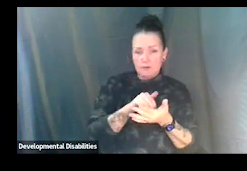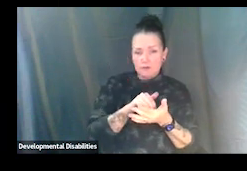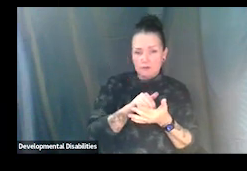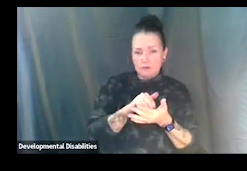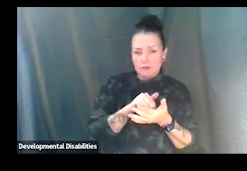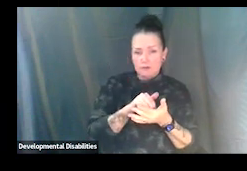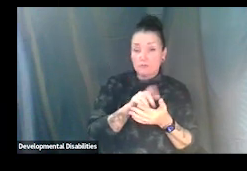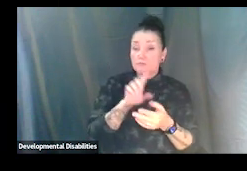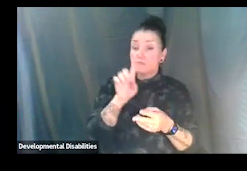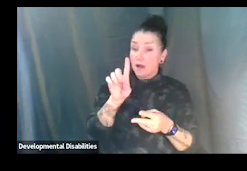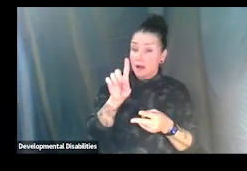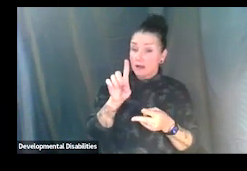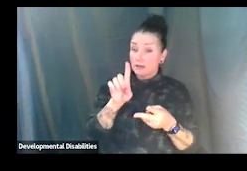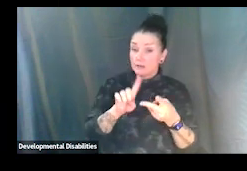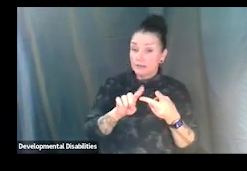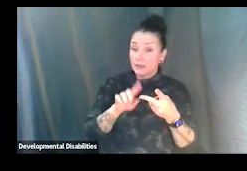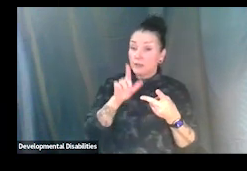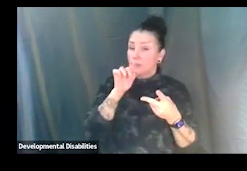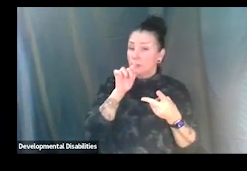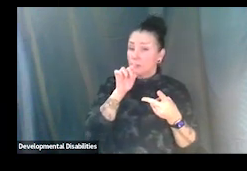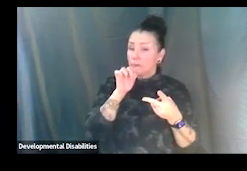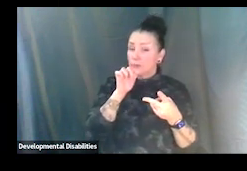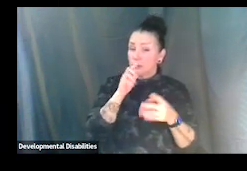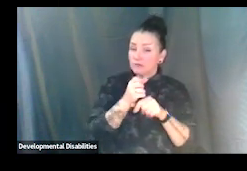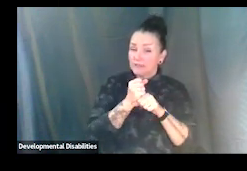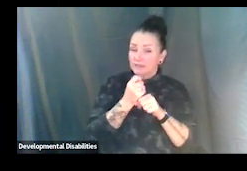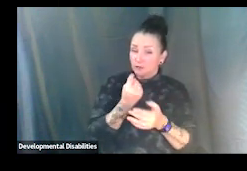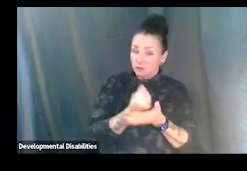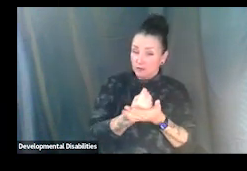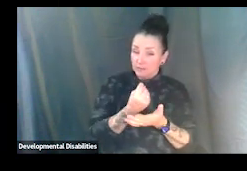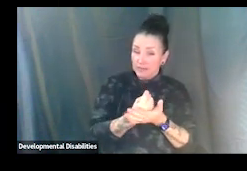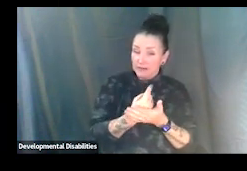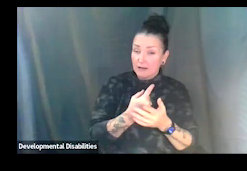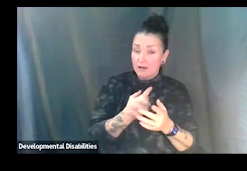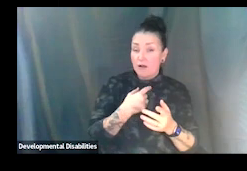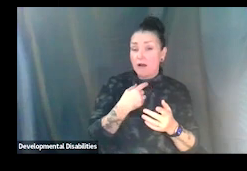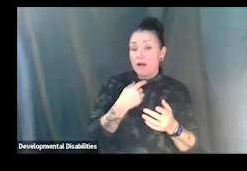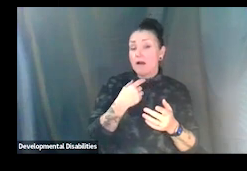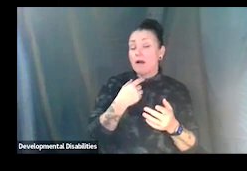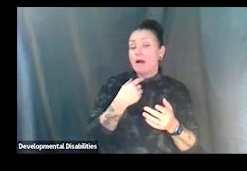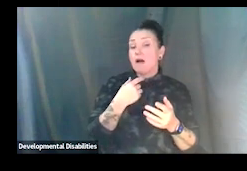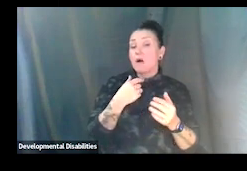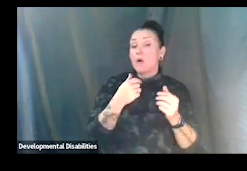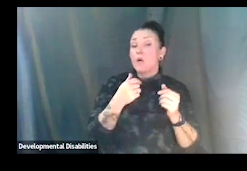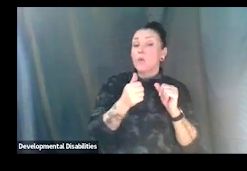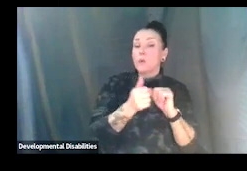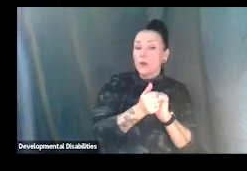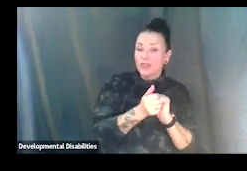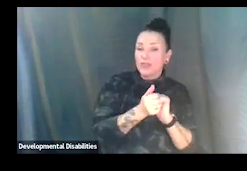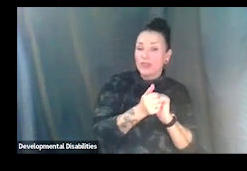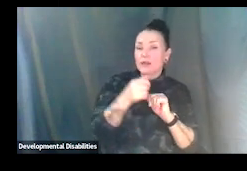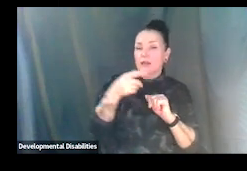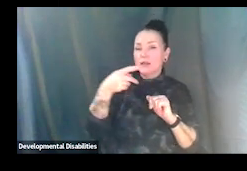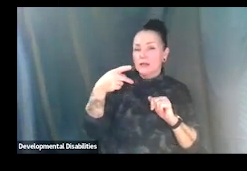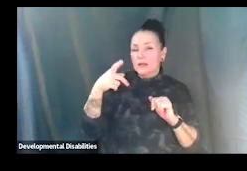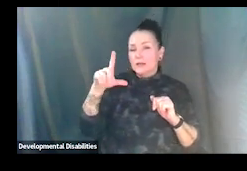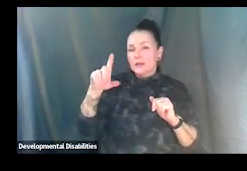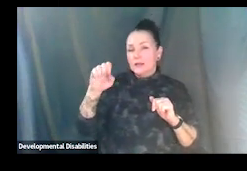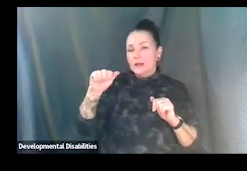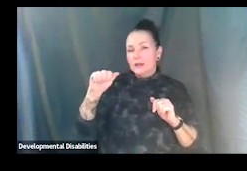about 500. And so there is very, very little data and good studies to support the use of medicine